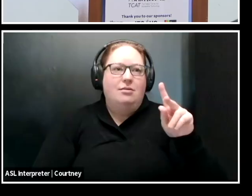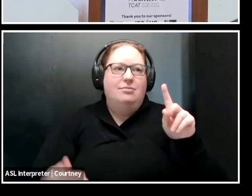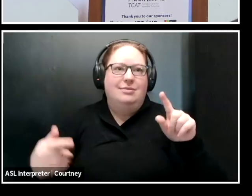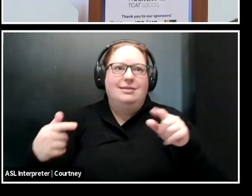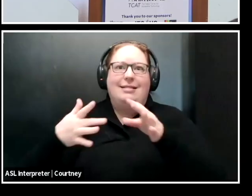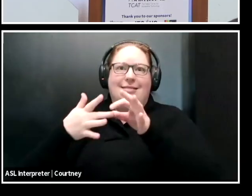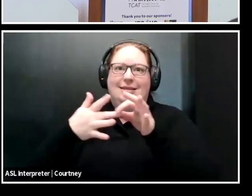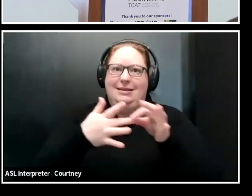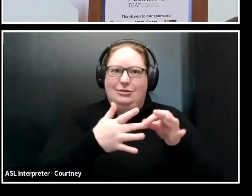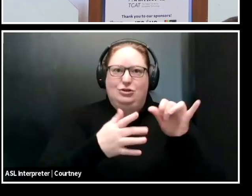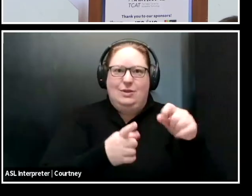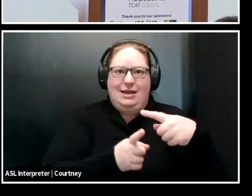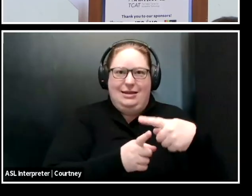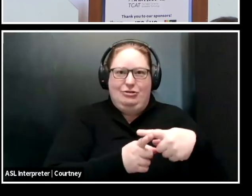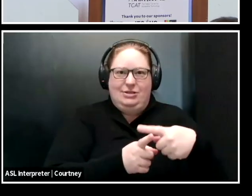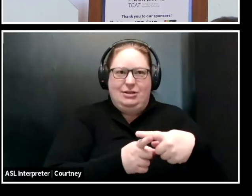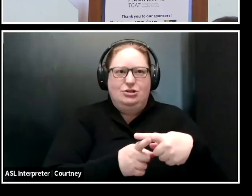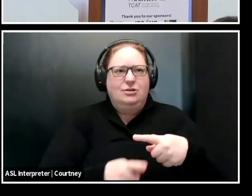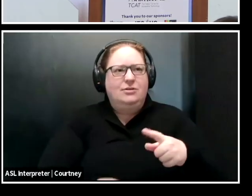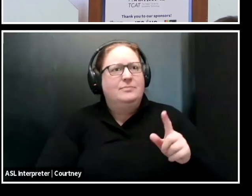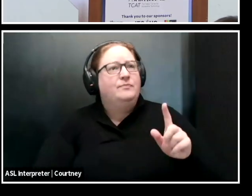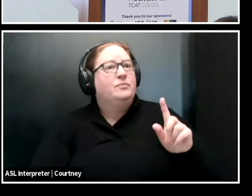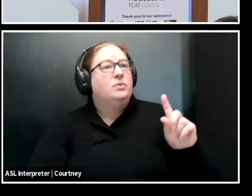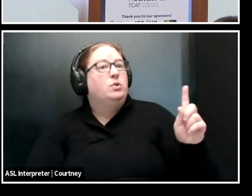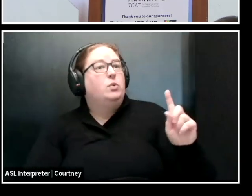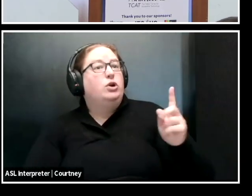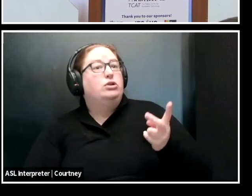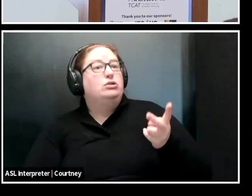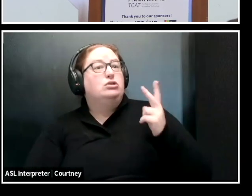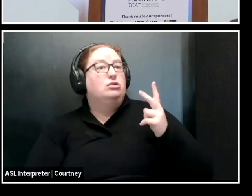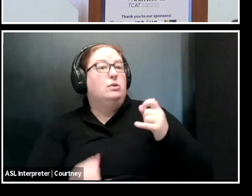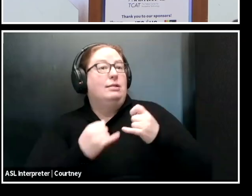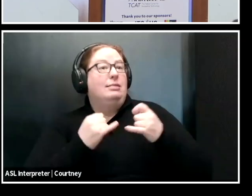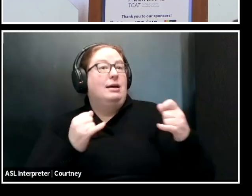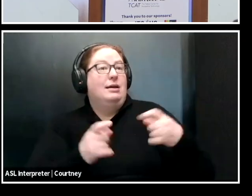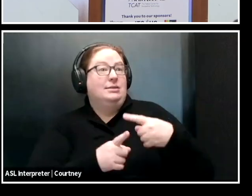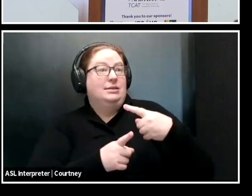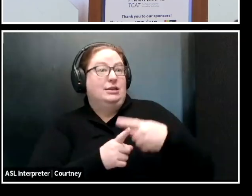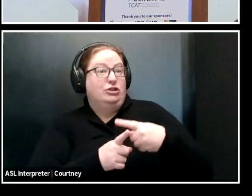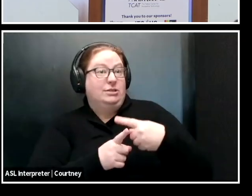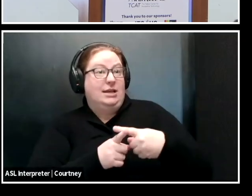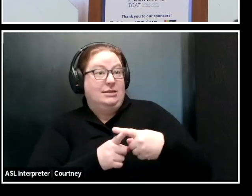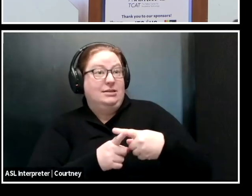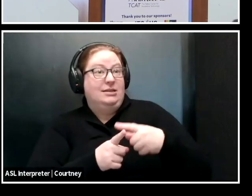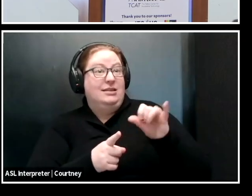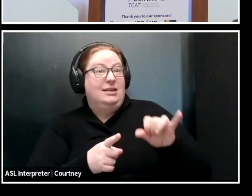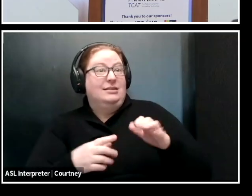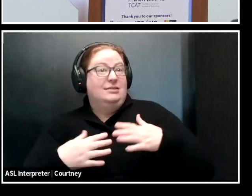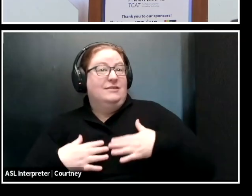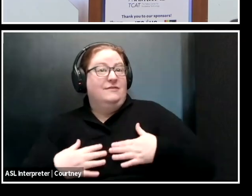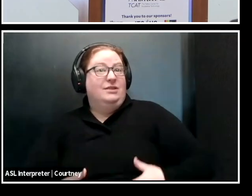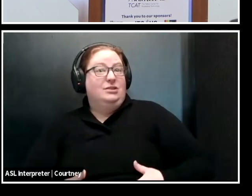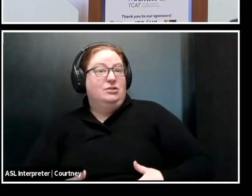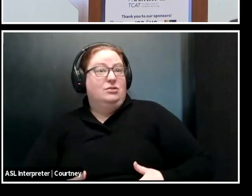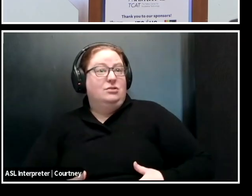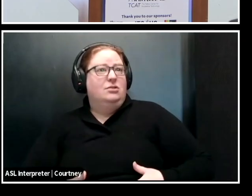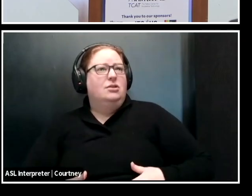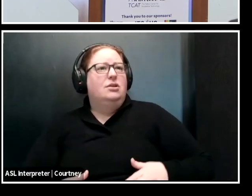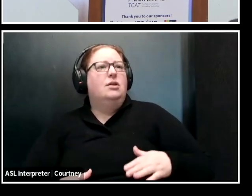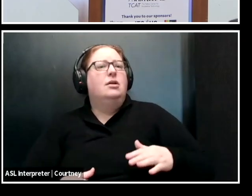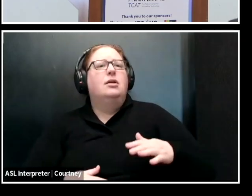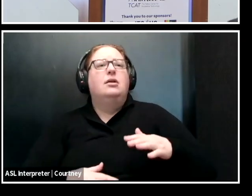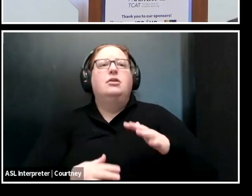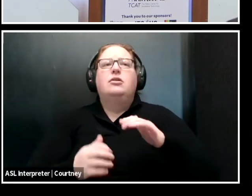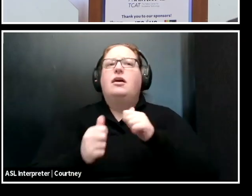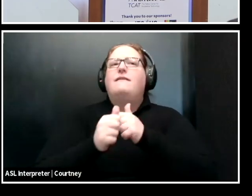next, Where 2 lines intersect on this map is a physical location can you move away from waterways? Sure.